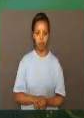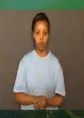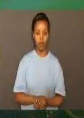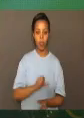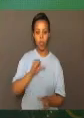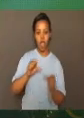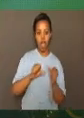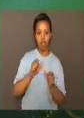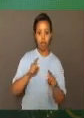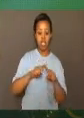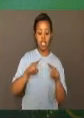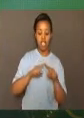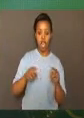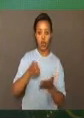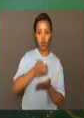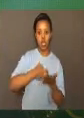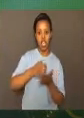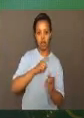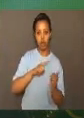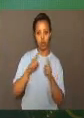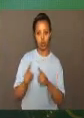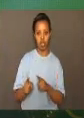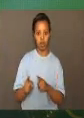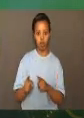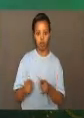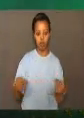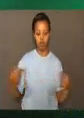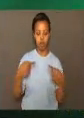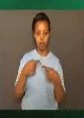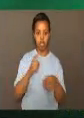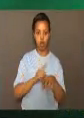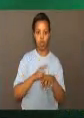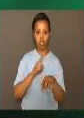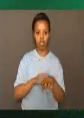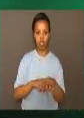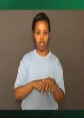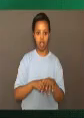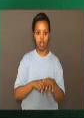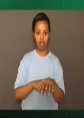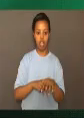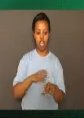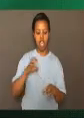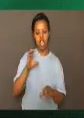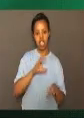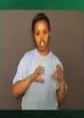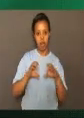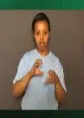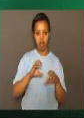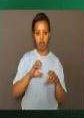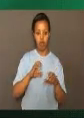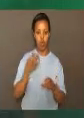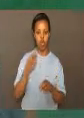Atoms from different elements can join together to make a molecule of a